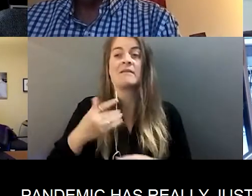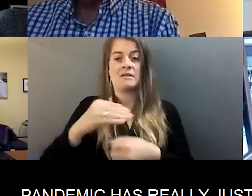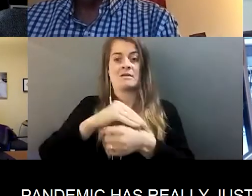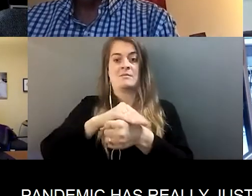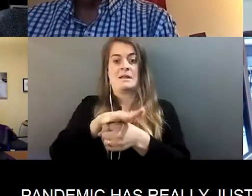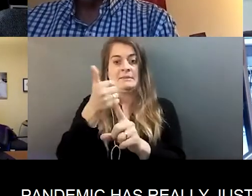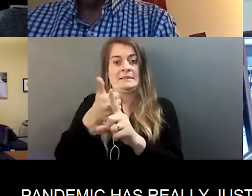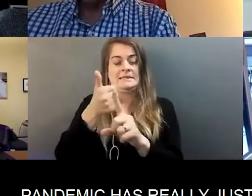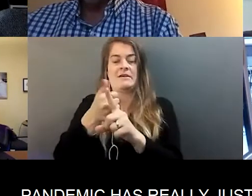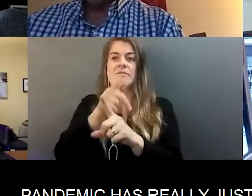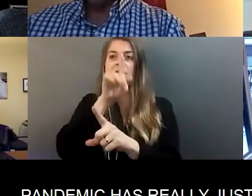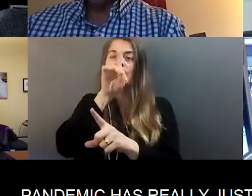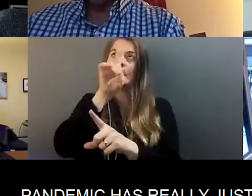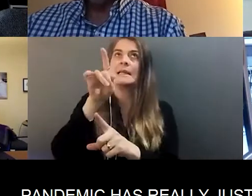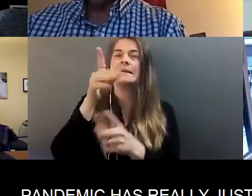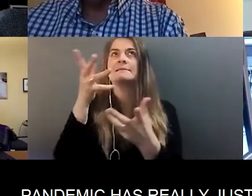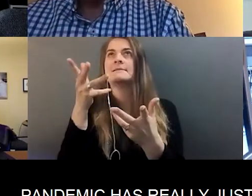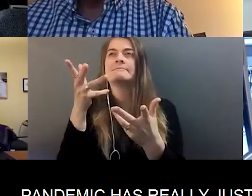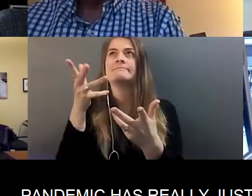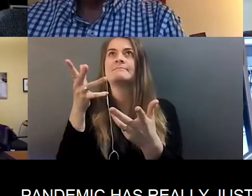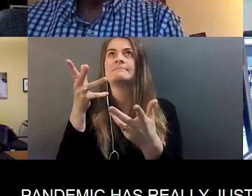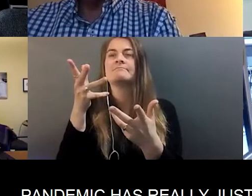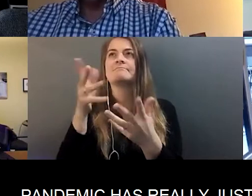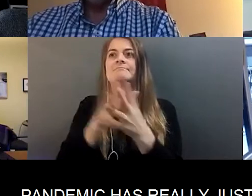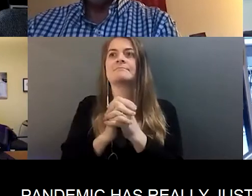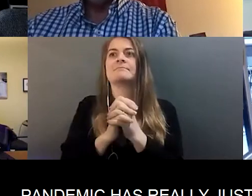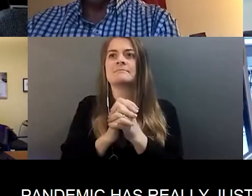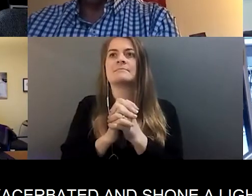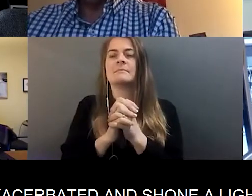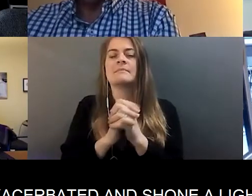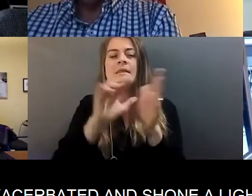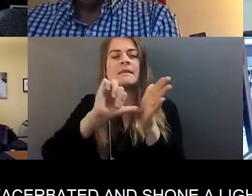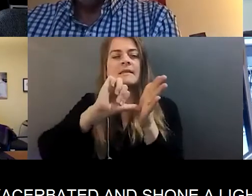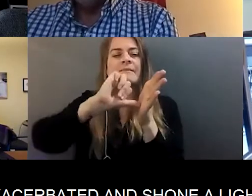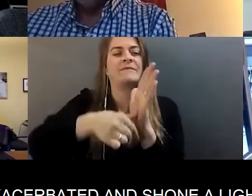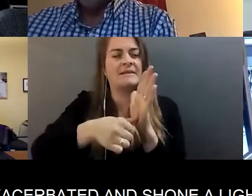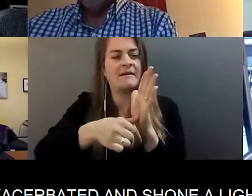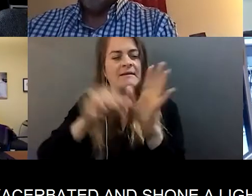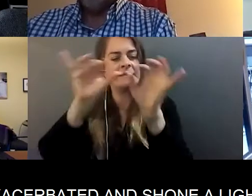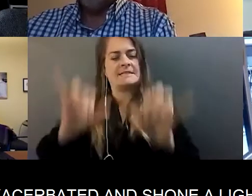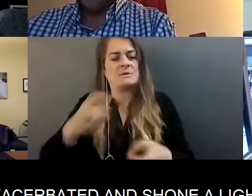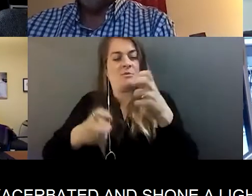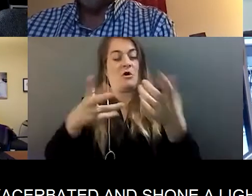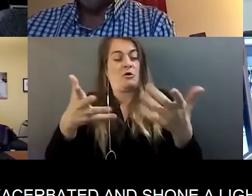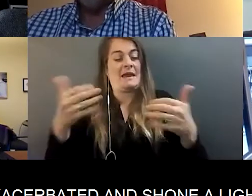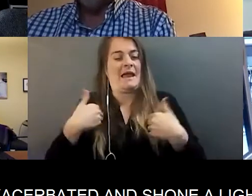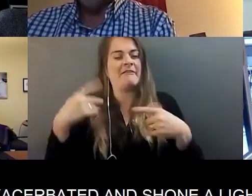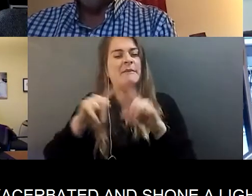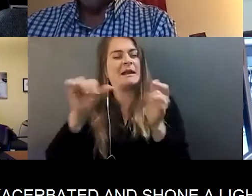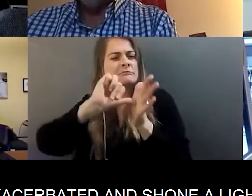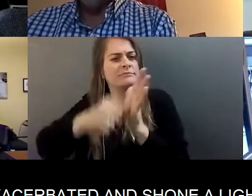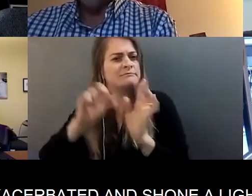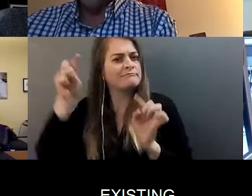just exacerbated and shone a light on existing systemic issues.